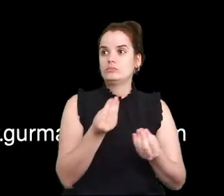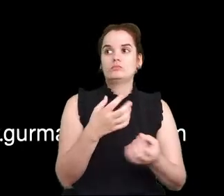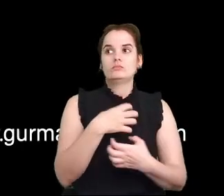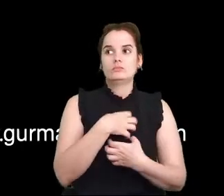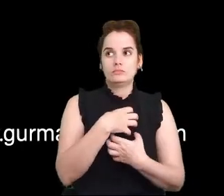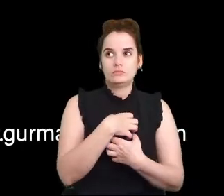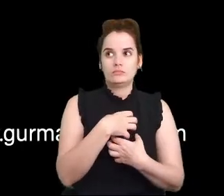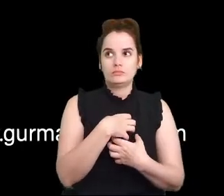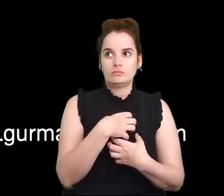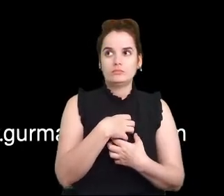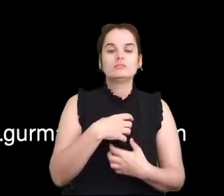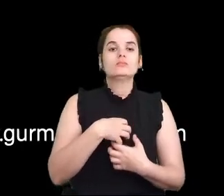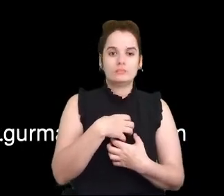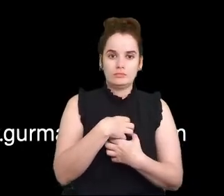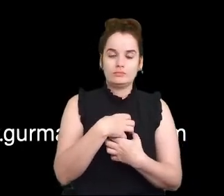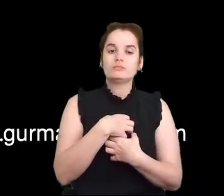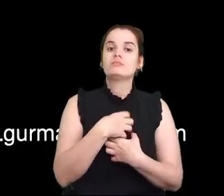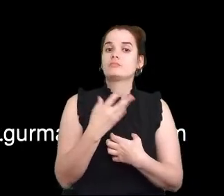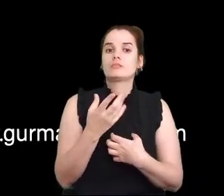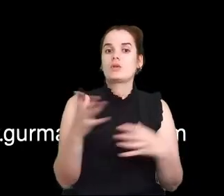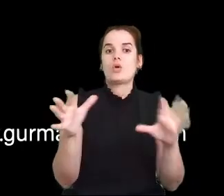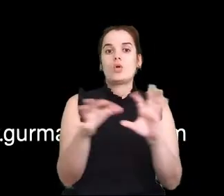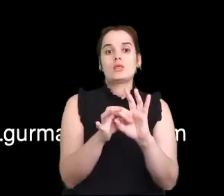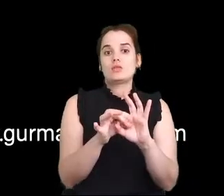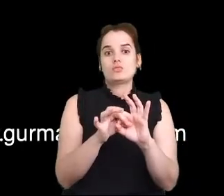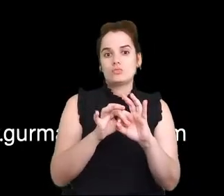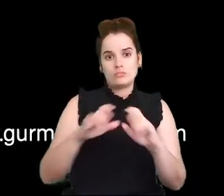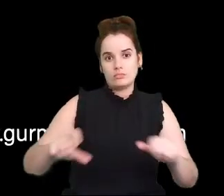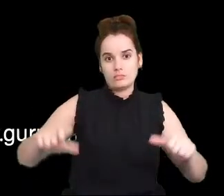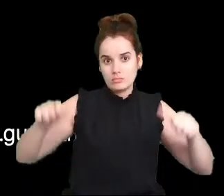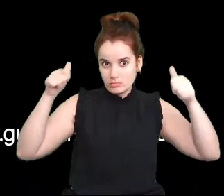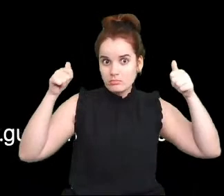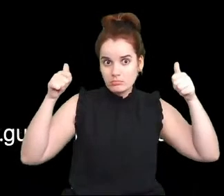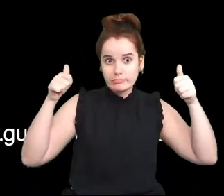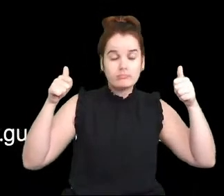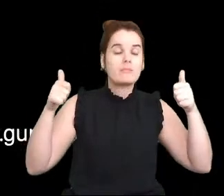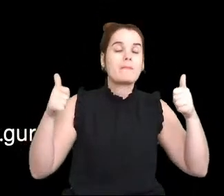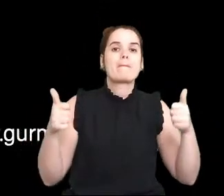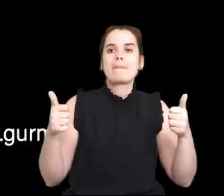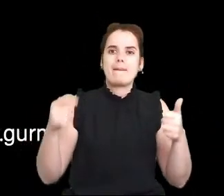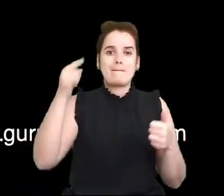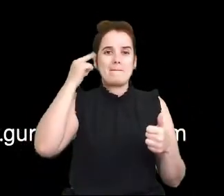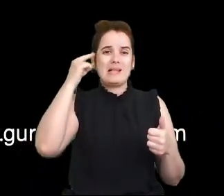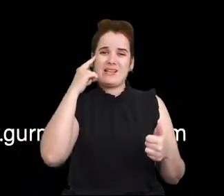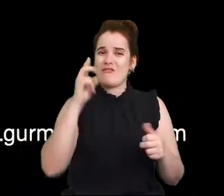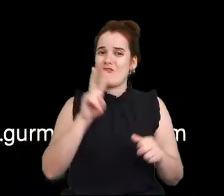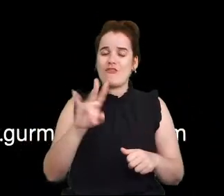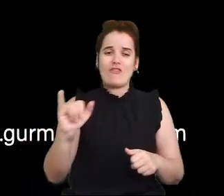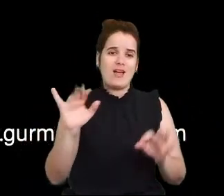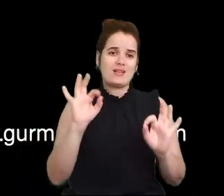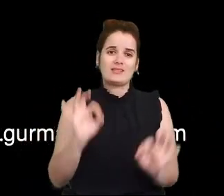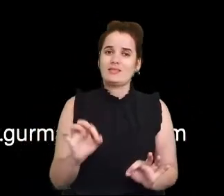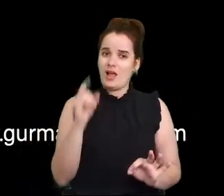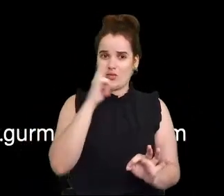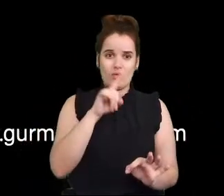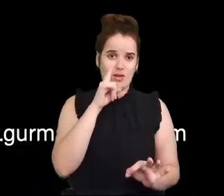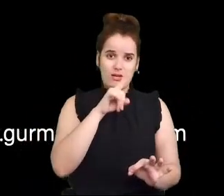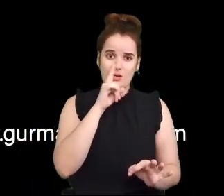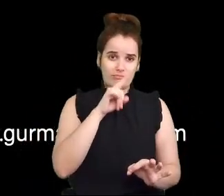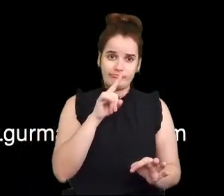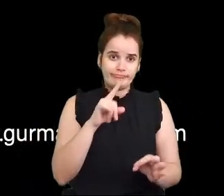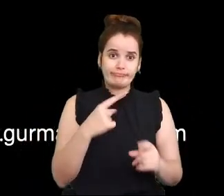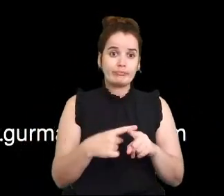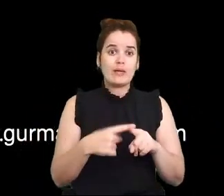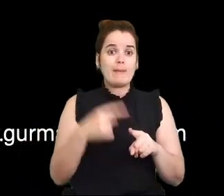have errors, is bound to have uncertainties attached to the results. And it is our job and our duty